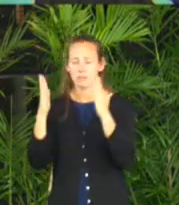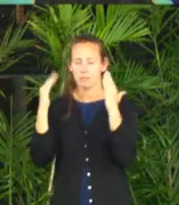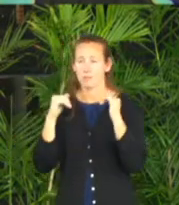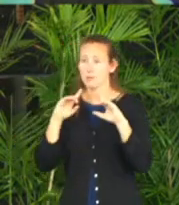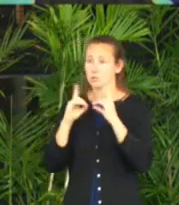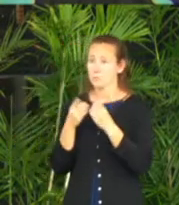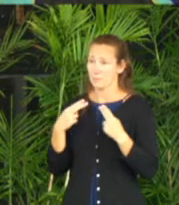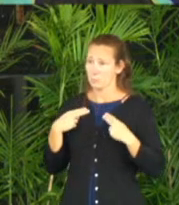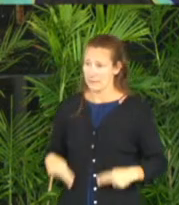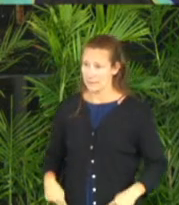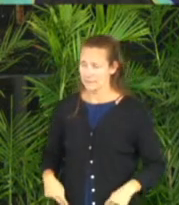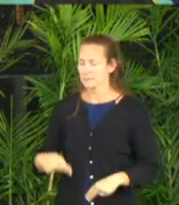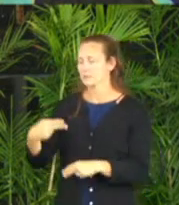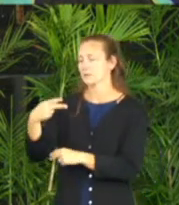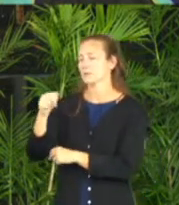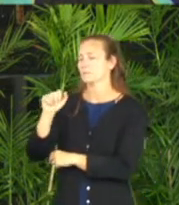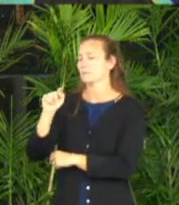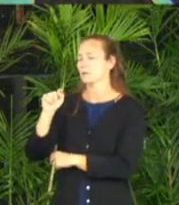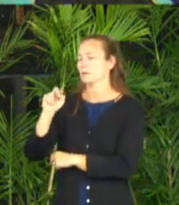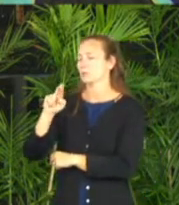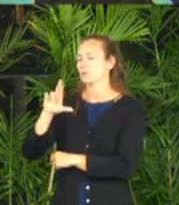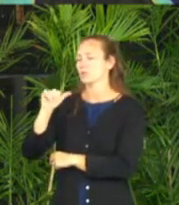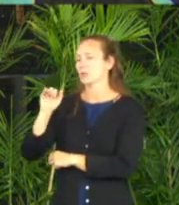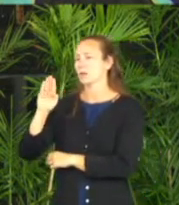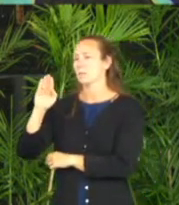of Humanities, Patricia Bishop,